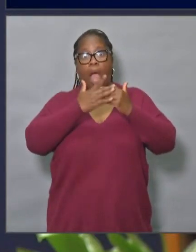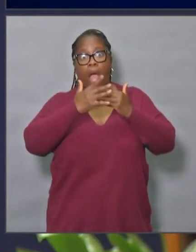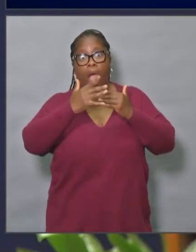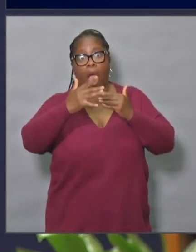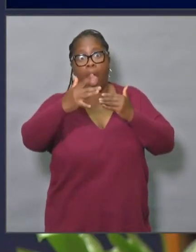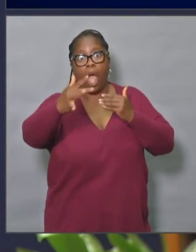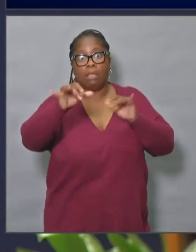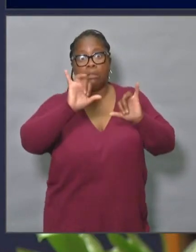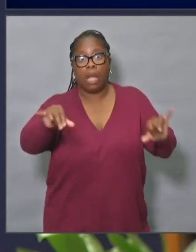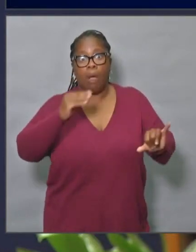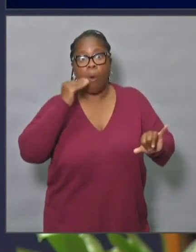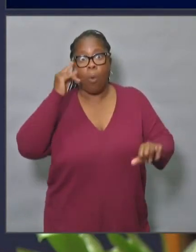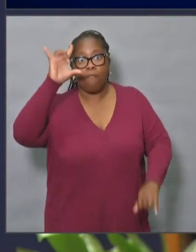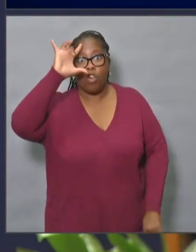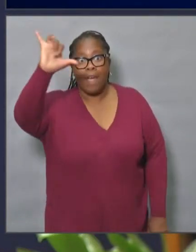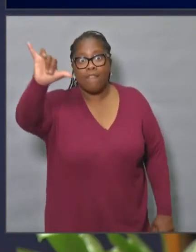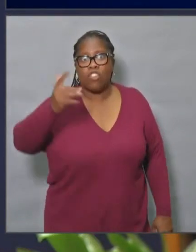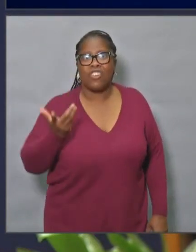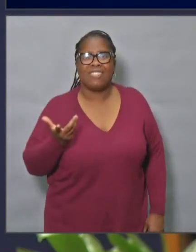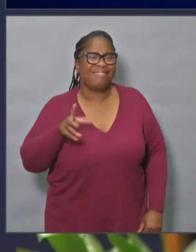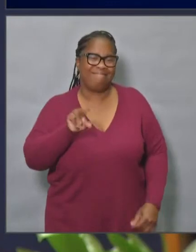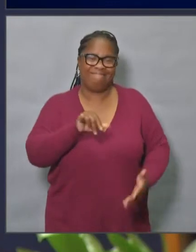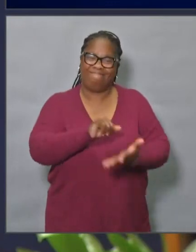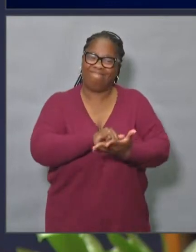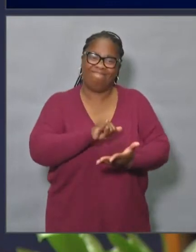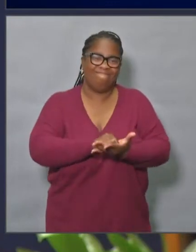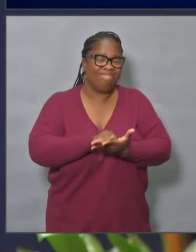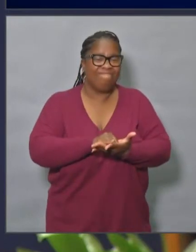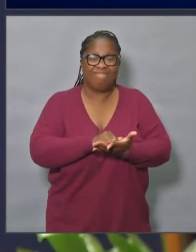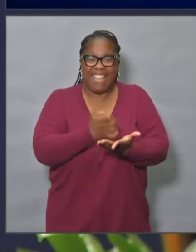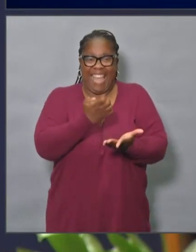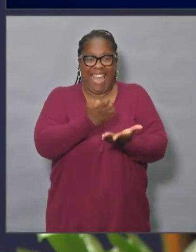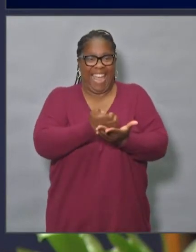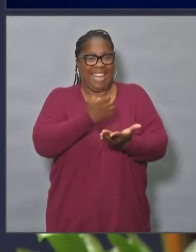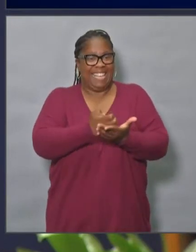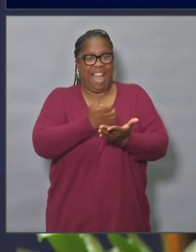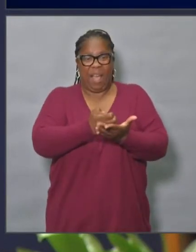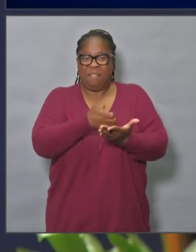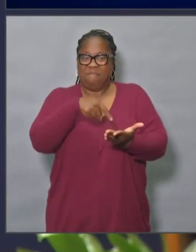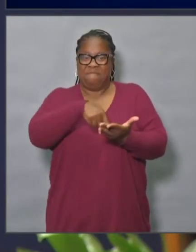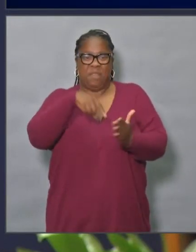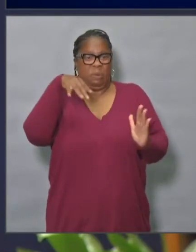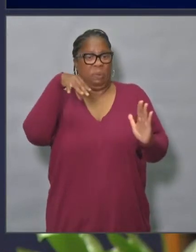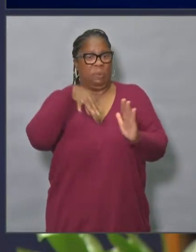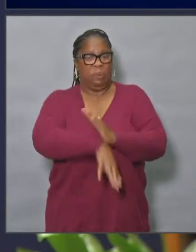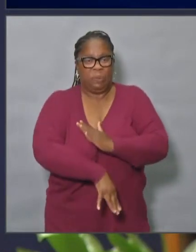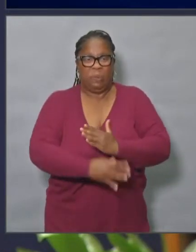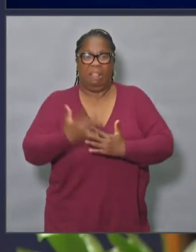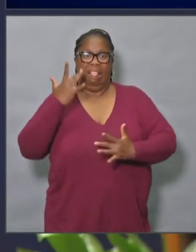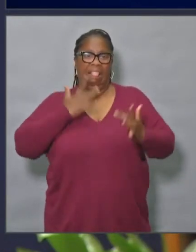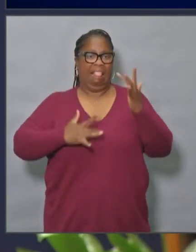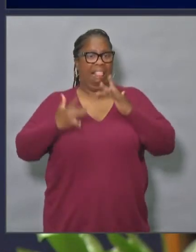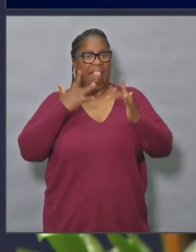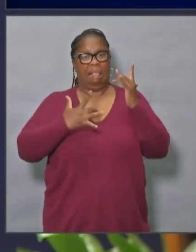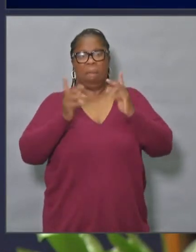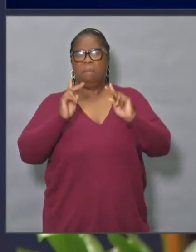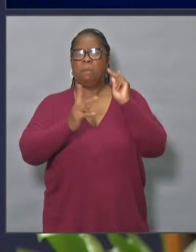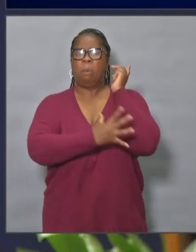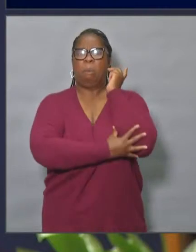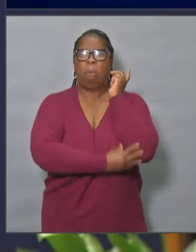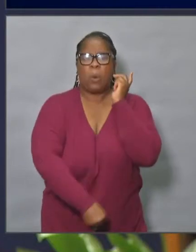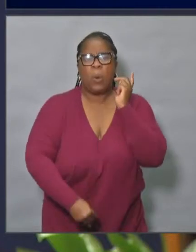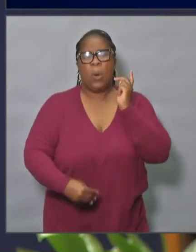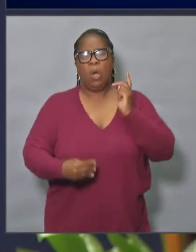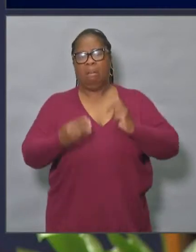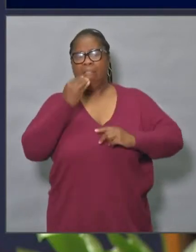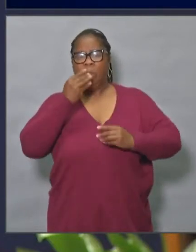The economic consequences of complying with the order are dire for many of us. We know that poverty and economic